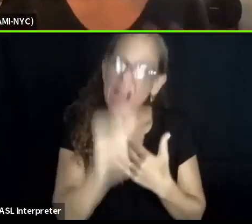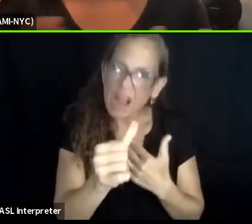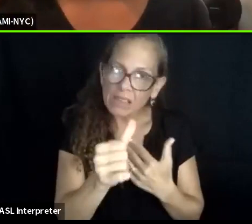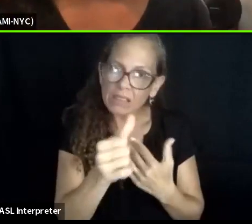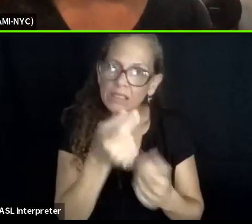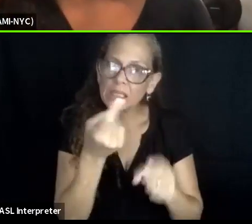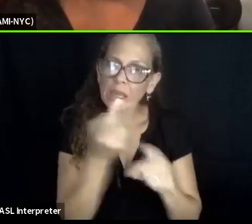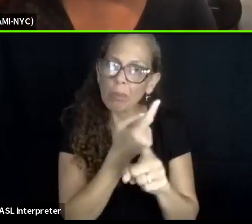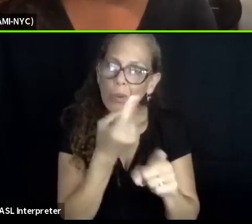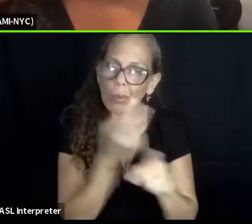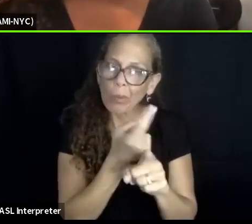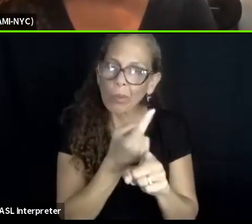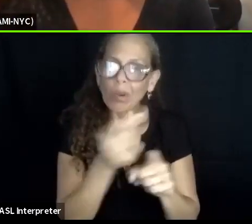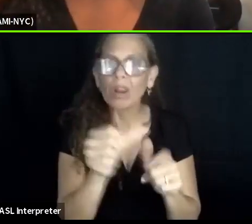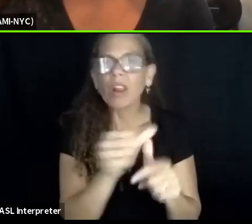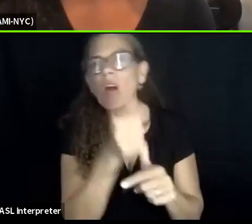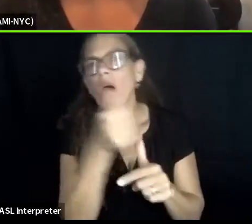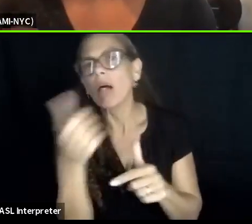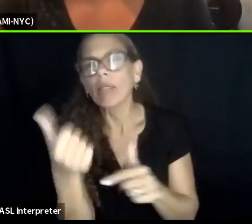what alternatives might be,